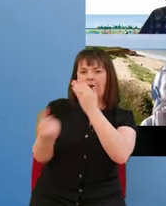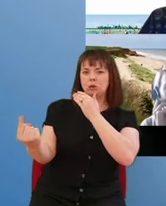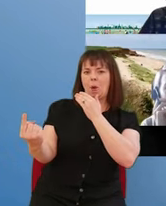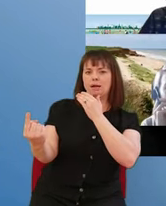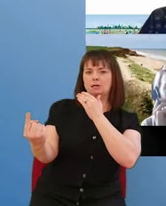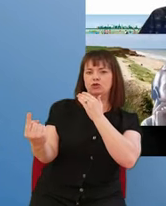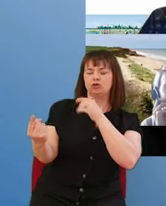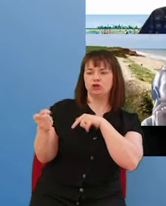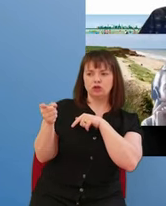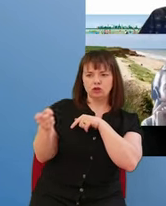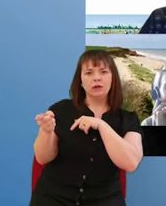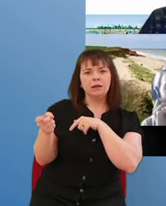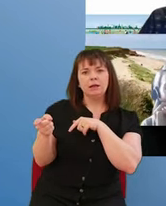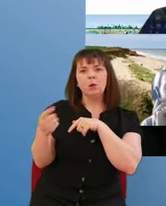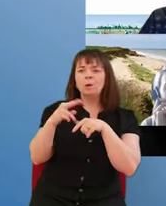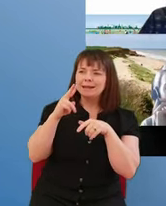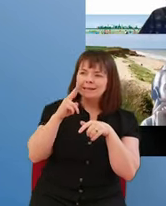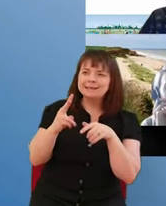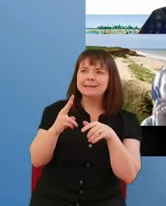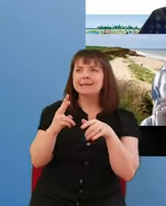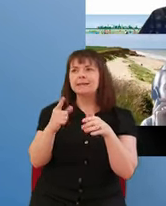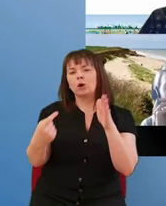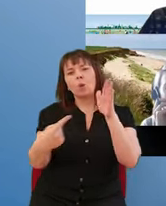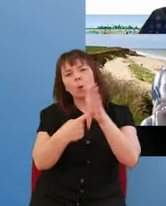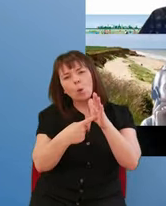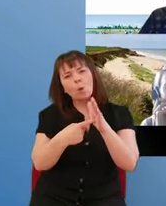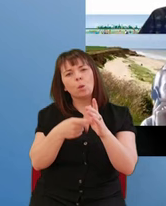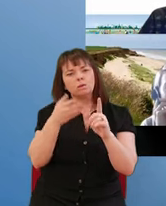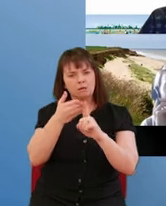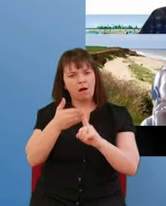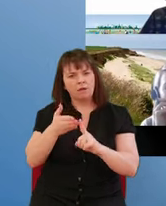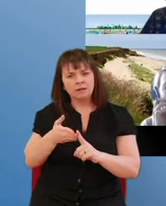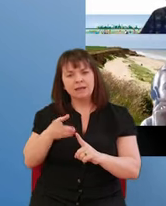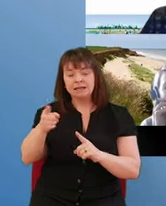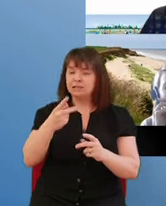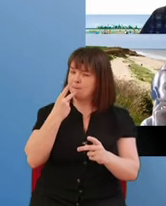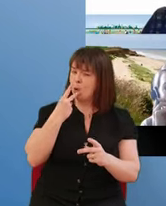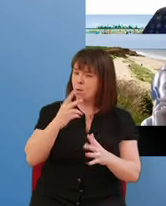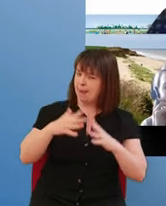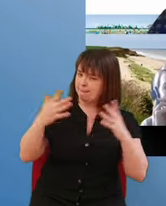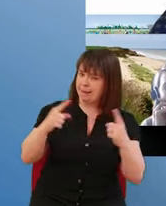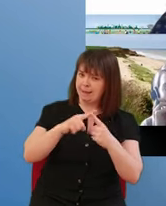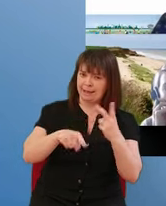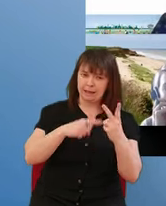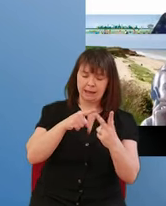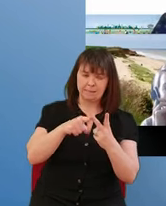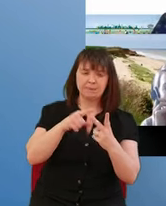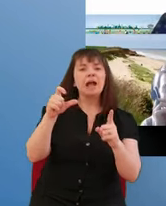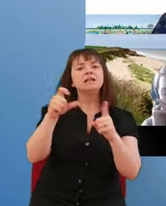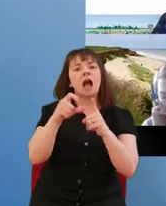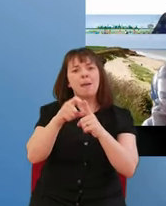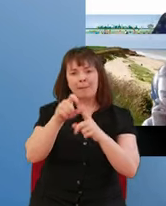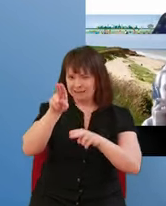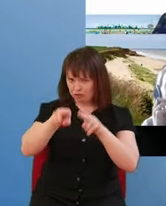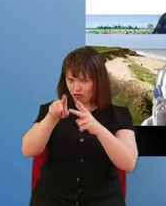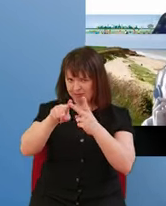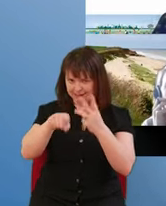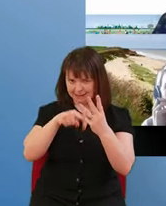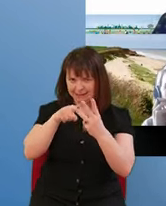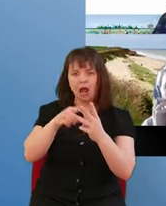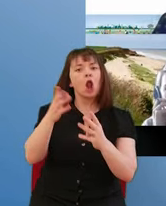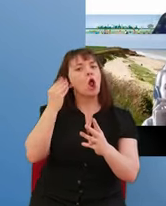this population of patients making every contact count, I think would be the way forward. And I know, Diane, I know we were discussing the outreach service